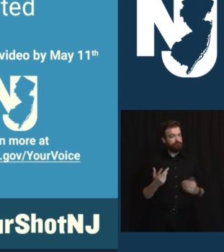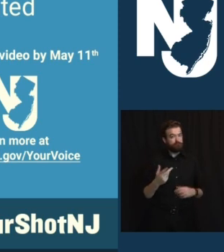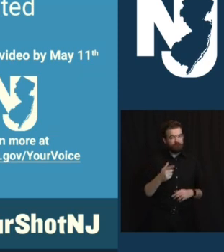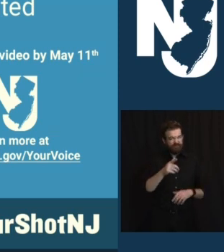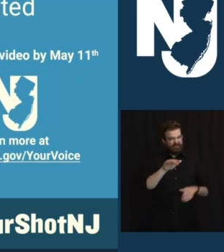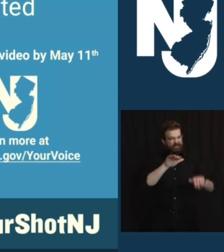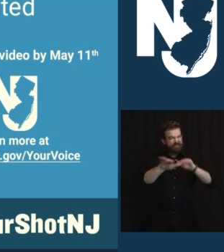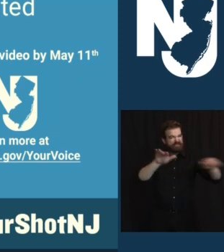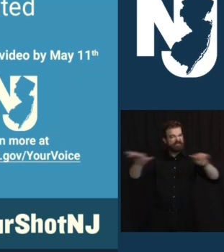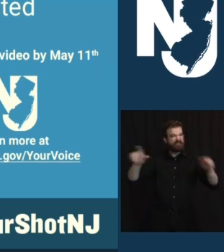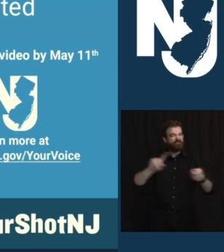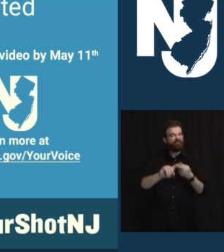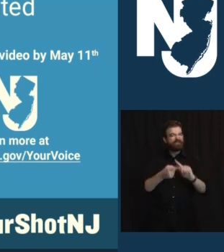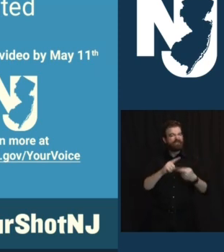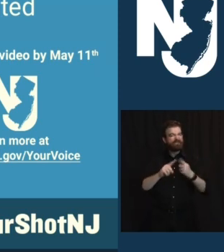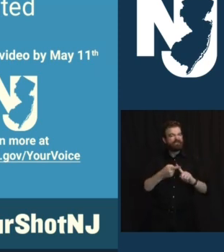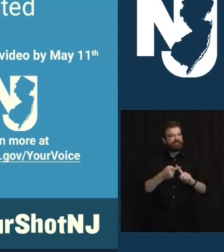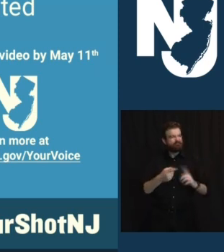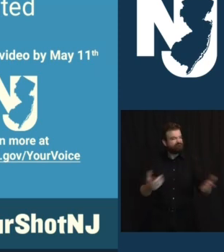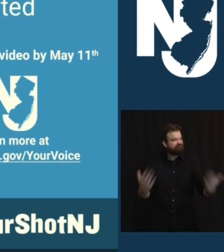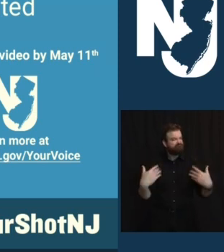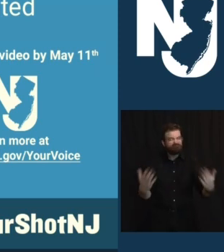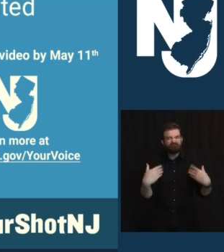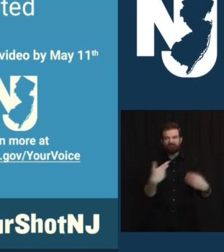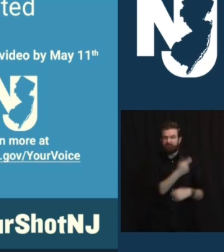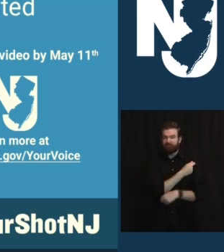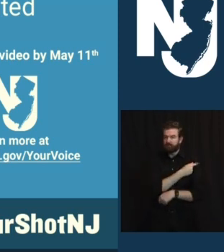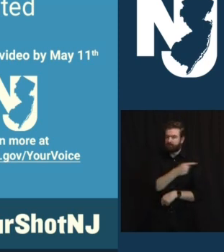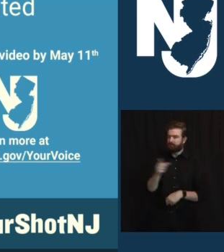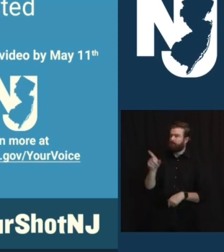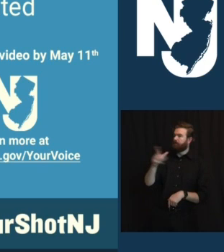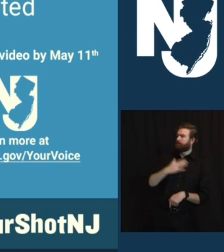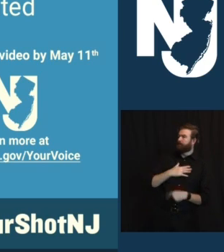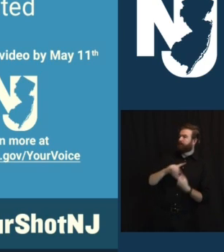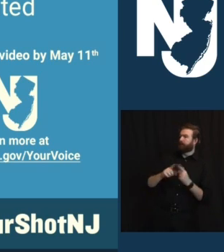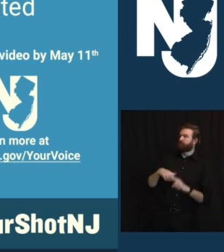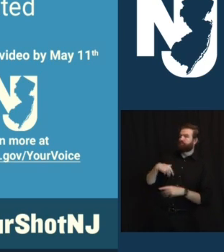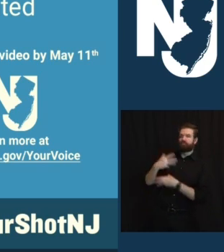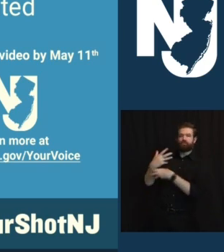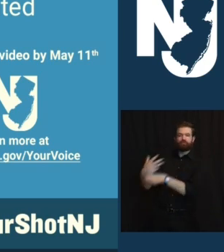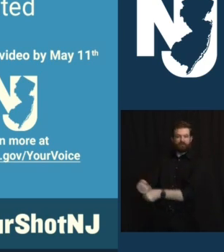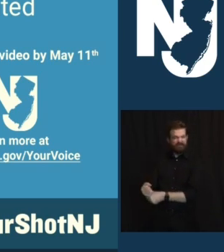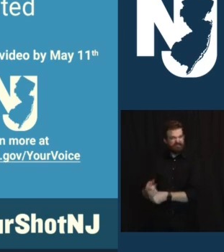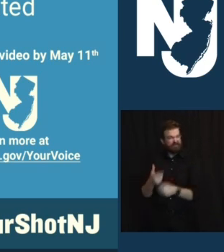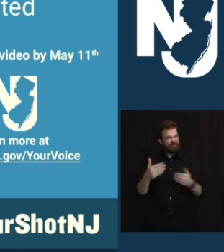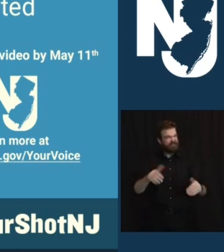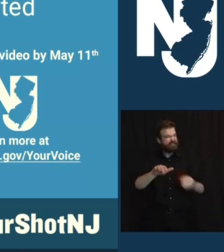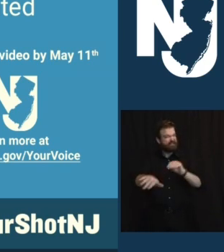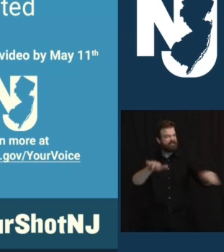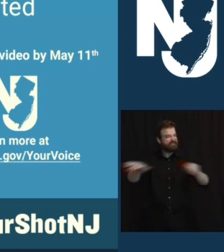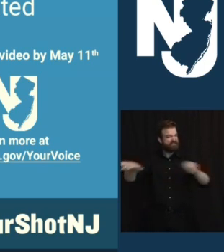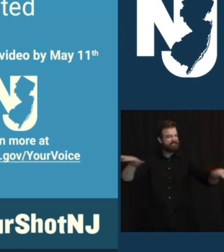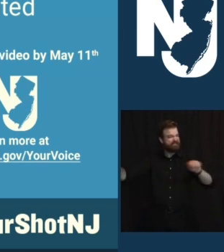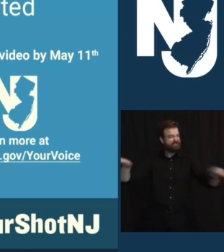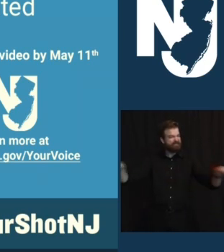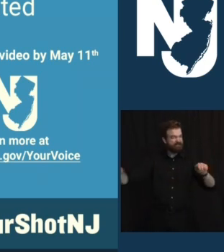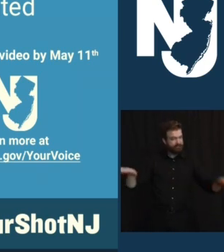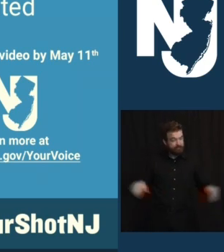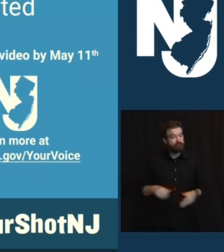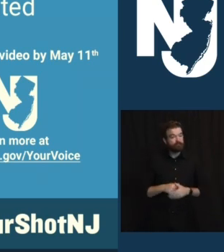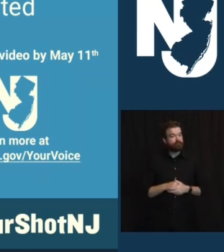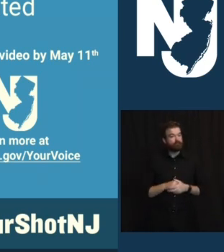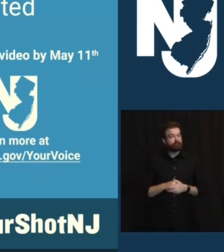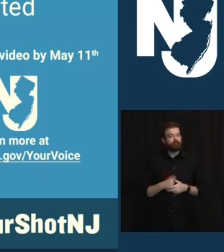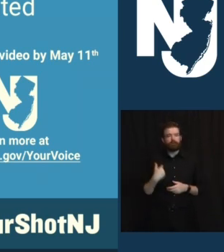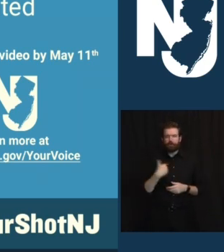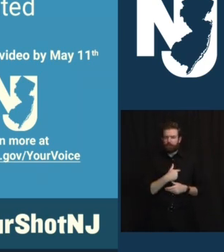video downloaded by you and Tina soon. To help us reach our goal, we want to empower you to